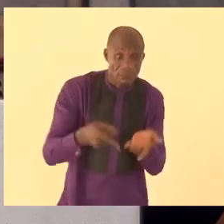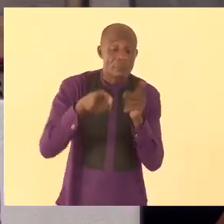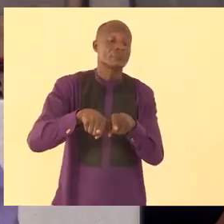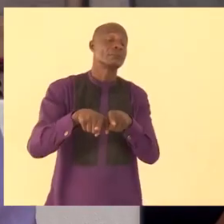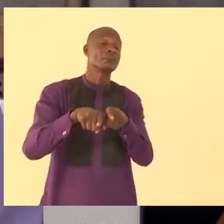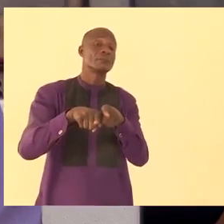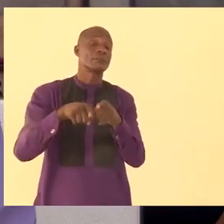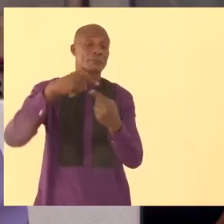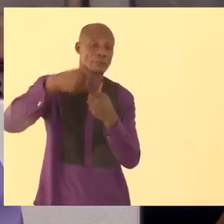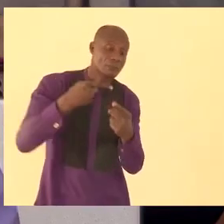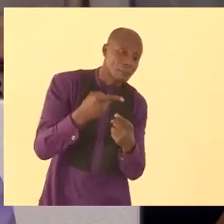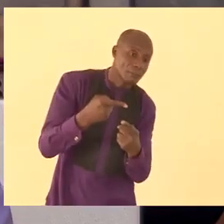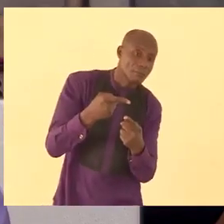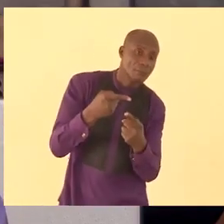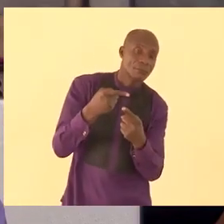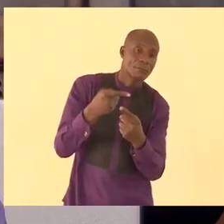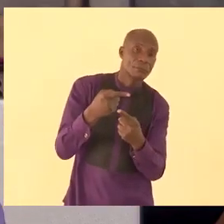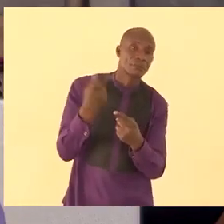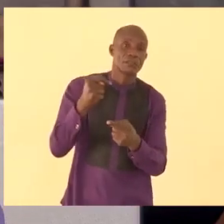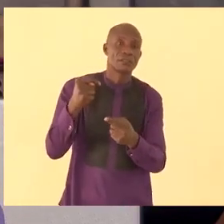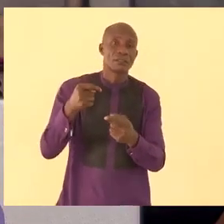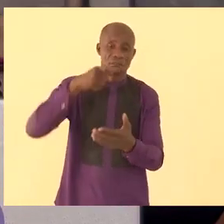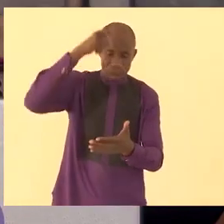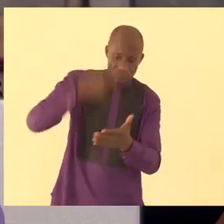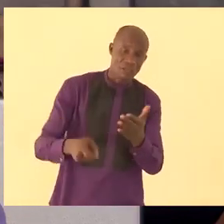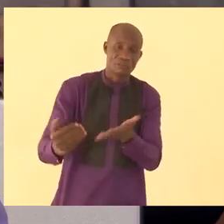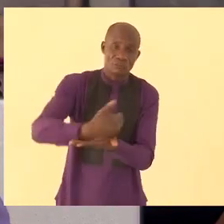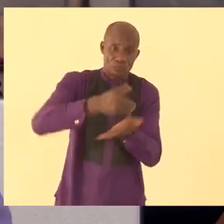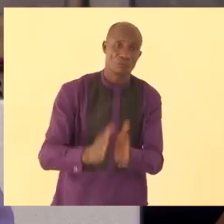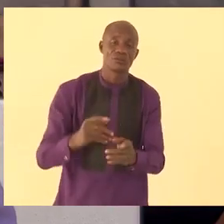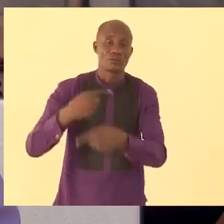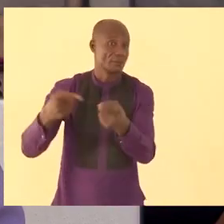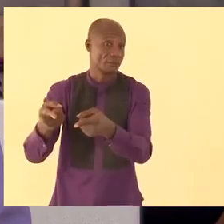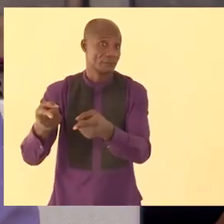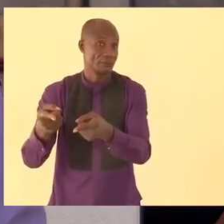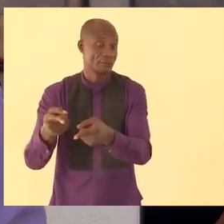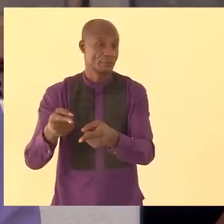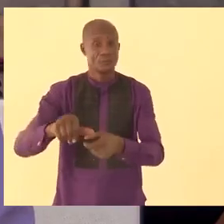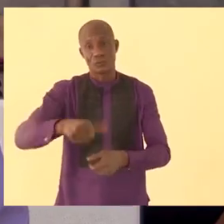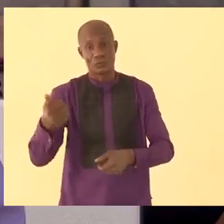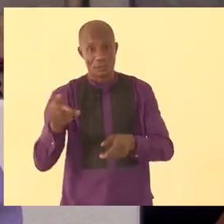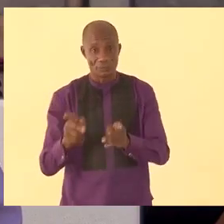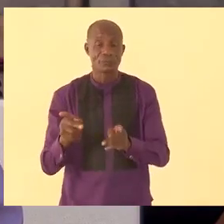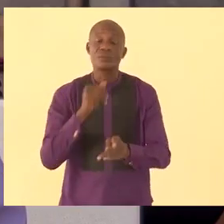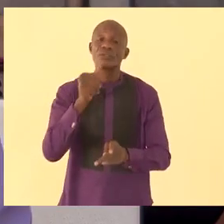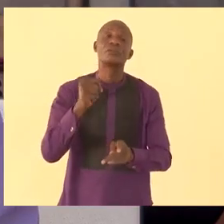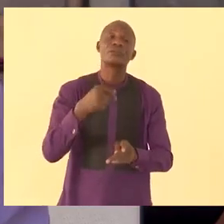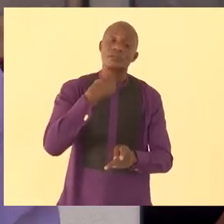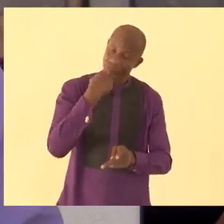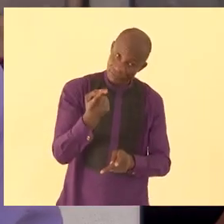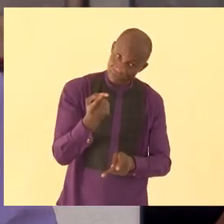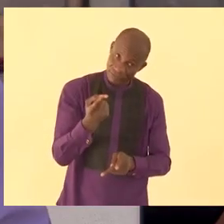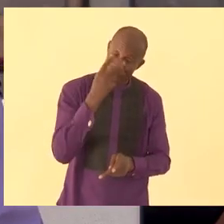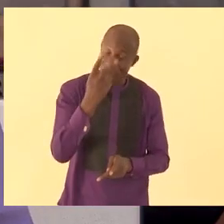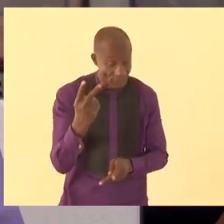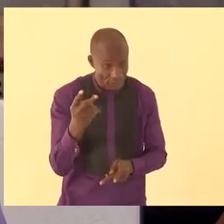happened when the tax collectors went? The other people didn't sit down.